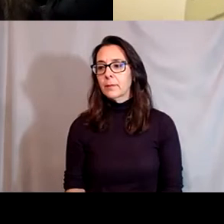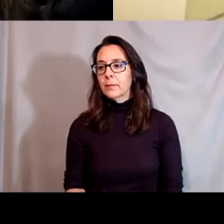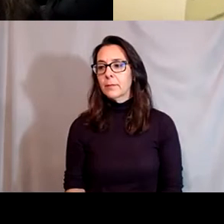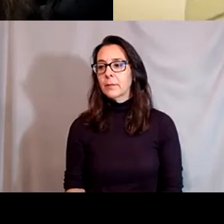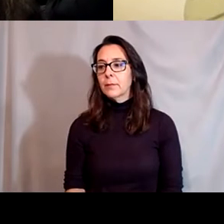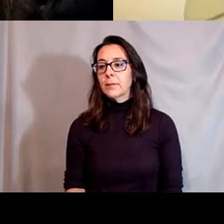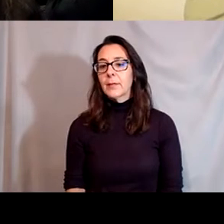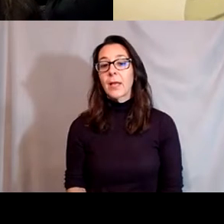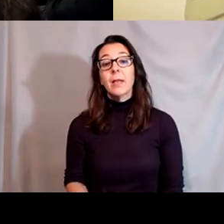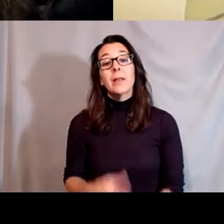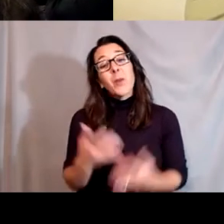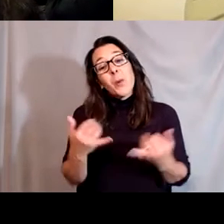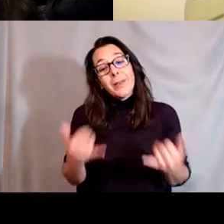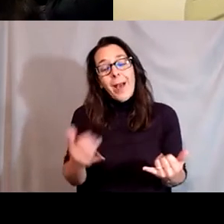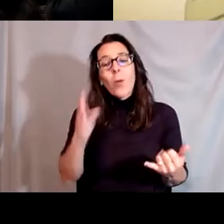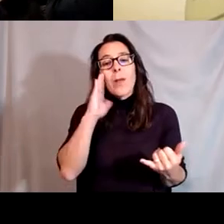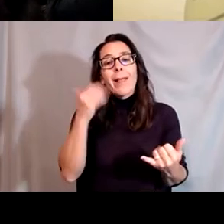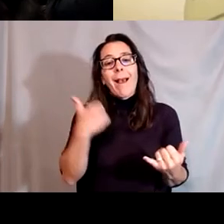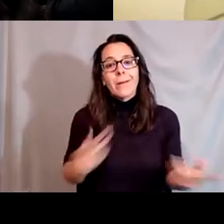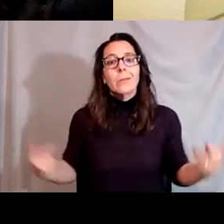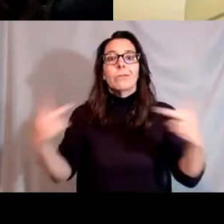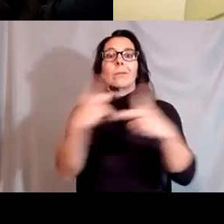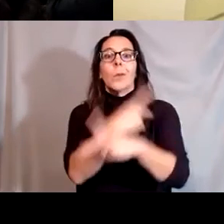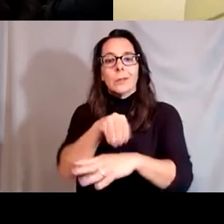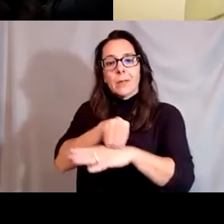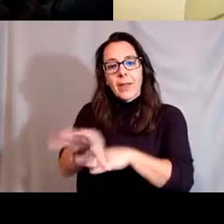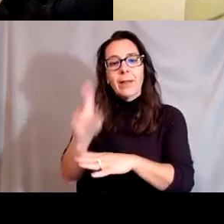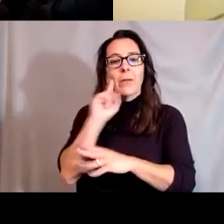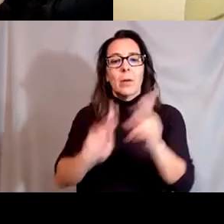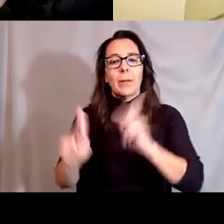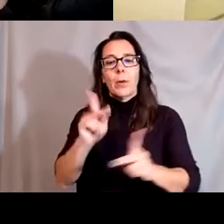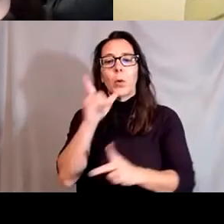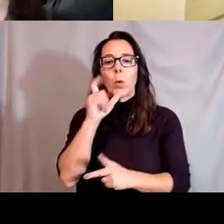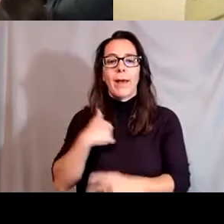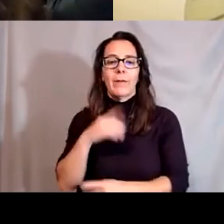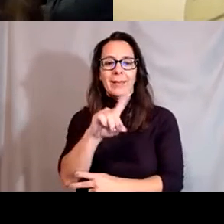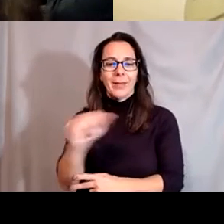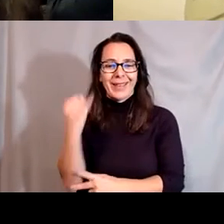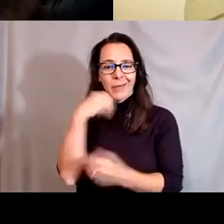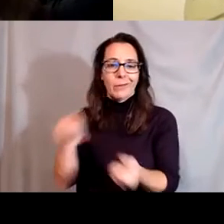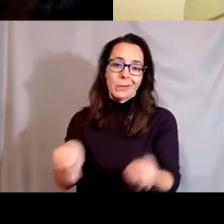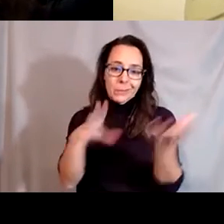to have even more of an effect on those with disabilities. And so stuff like that,